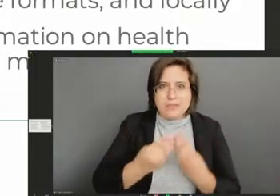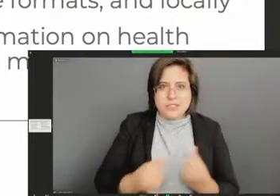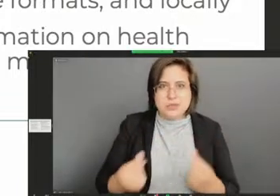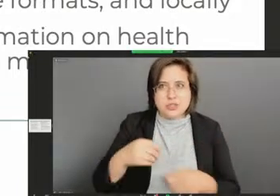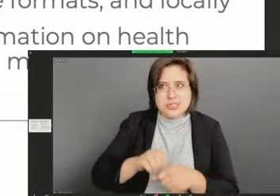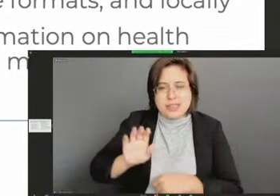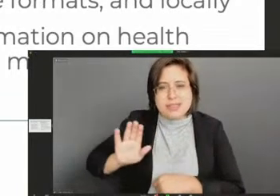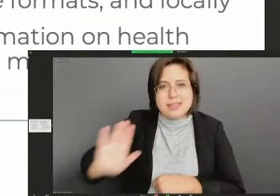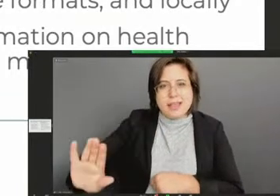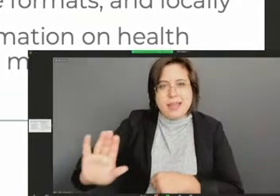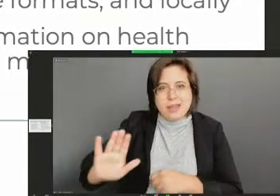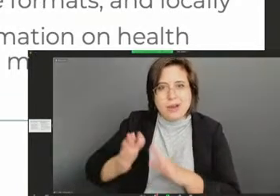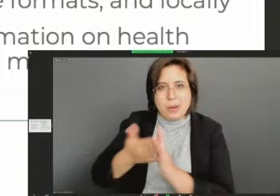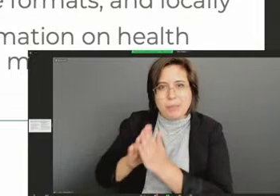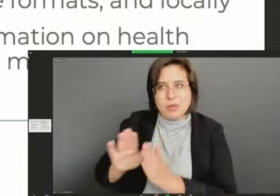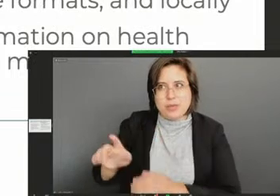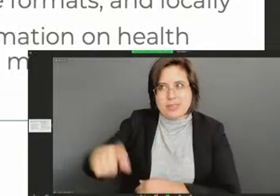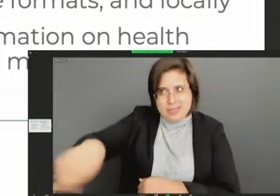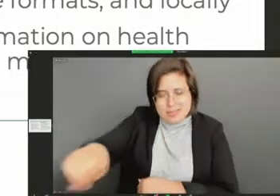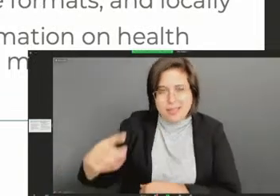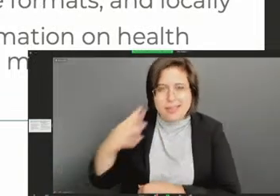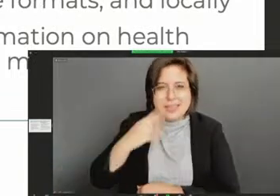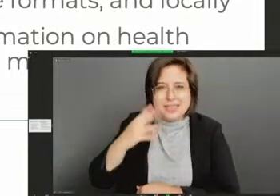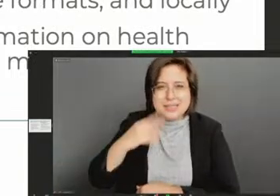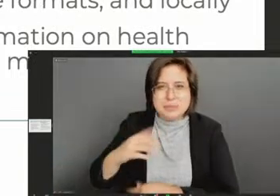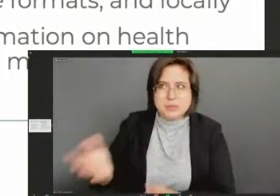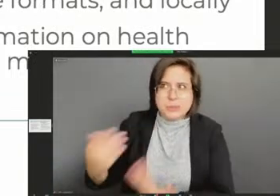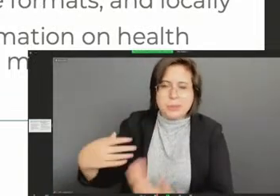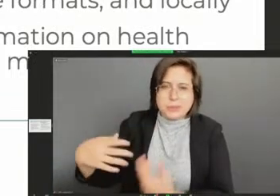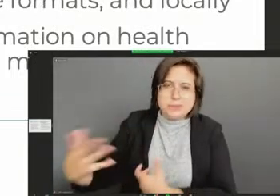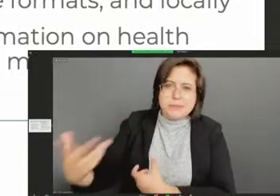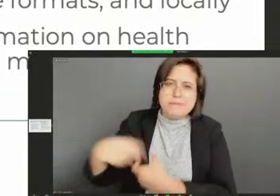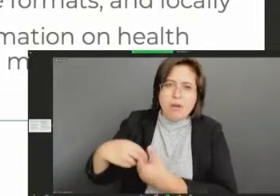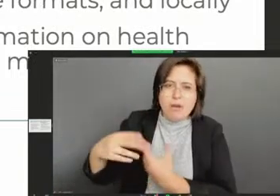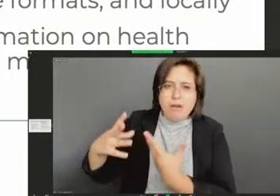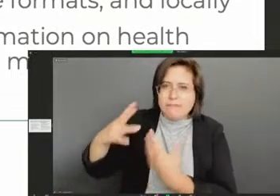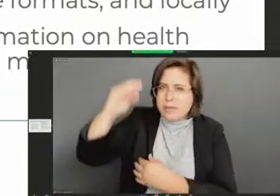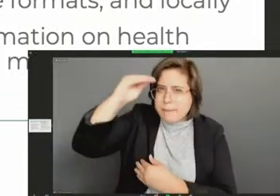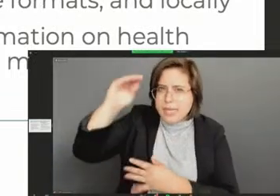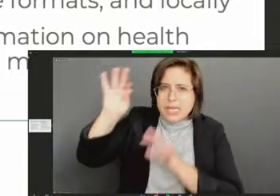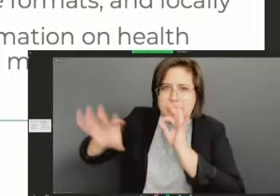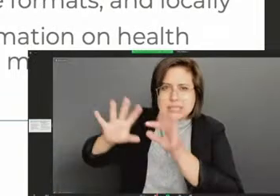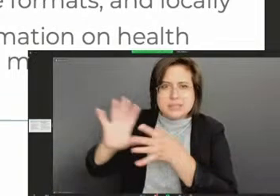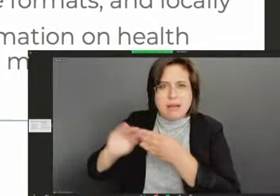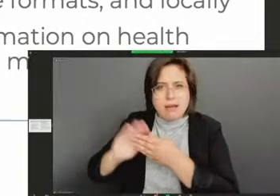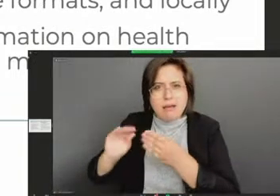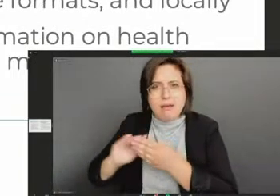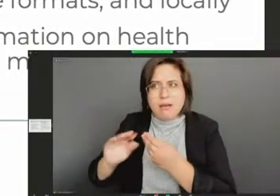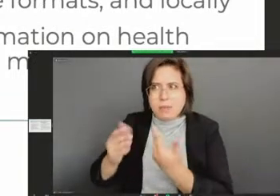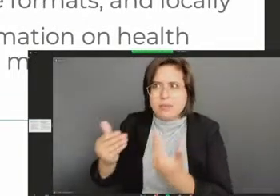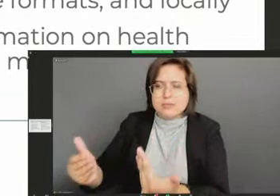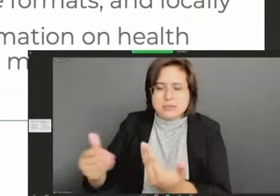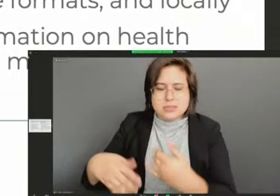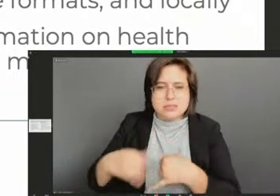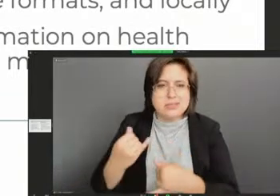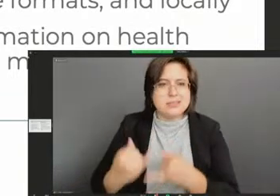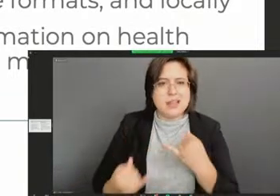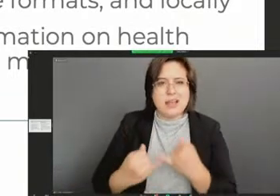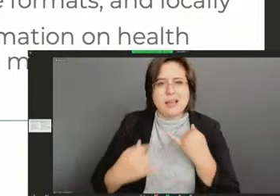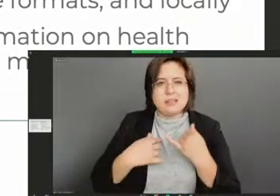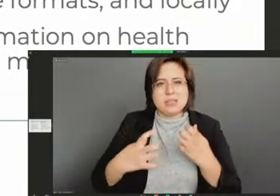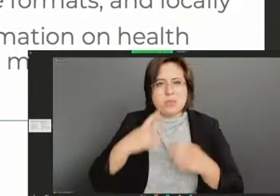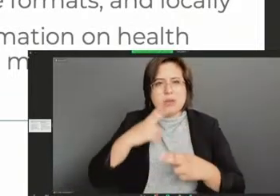bear that burden. So engaging that community was a critical theme that emerged. And the last theme that I wanted